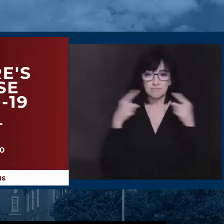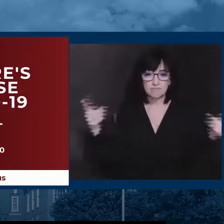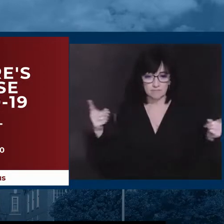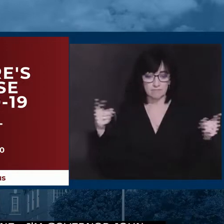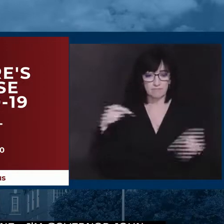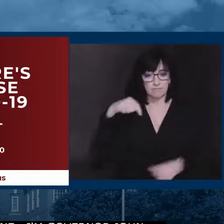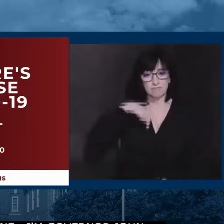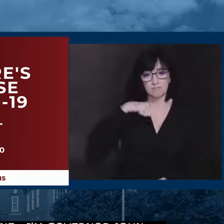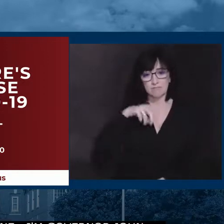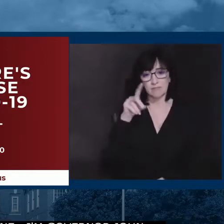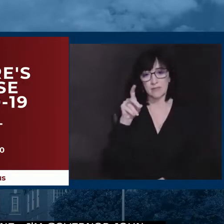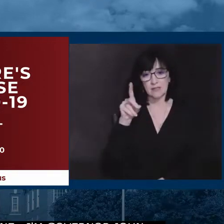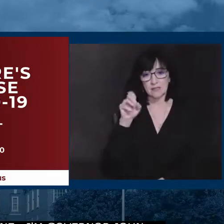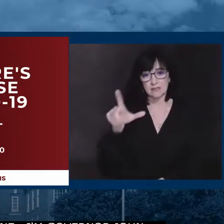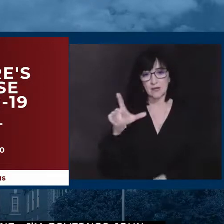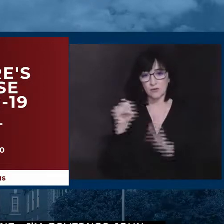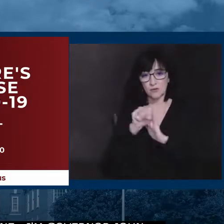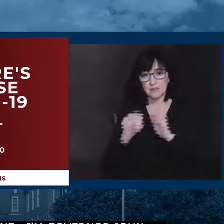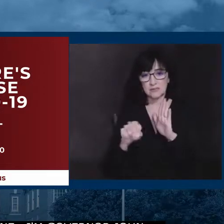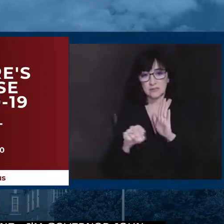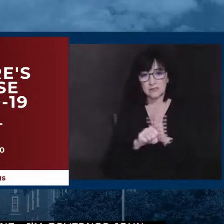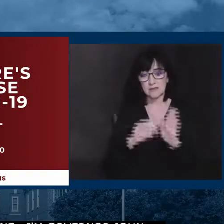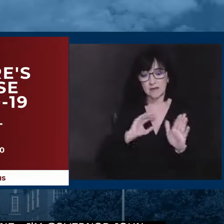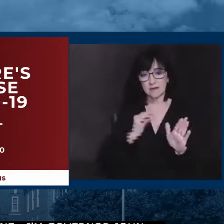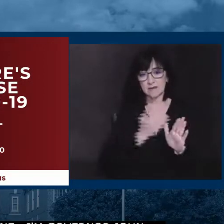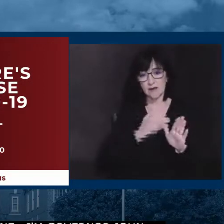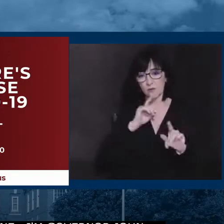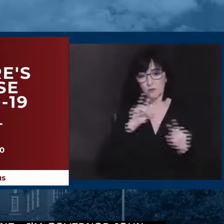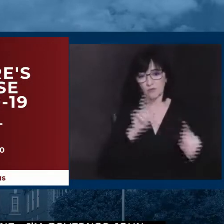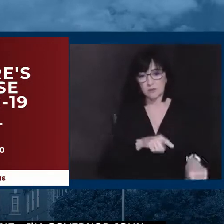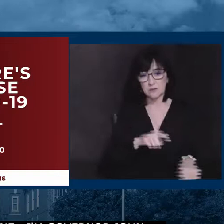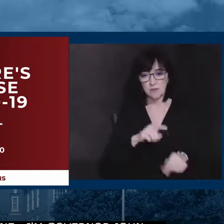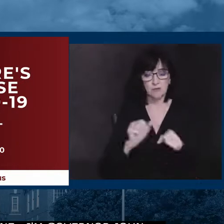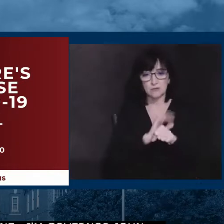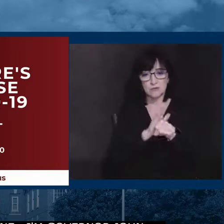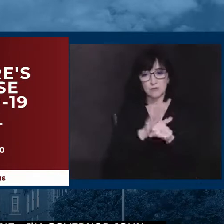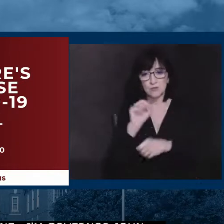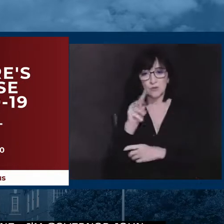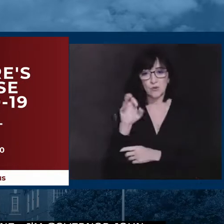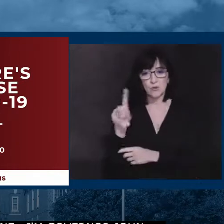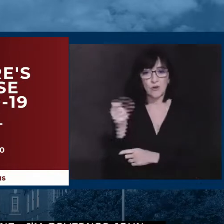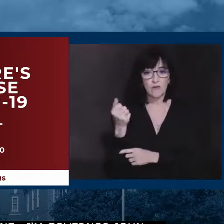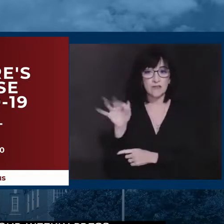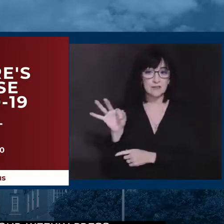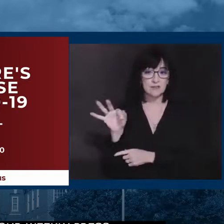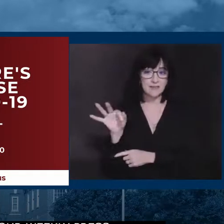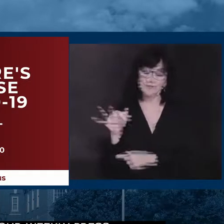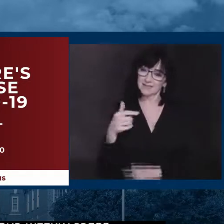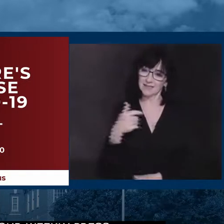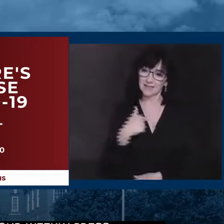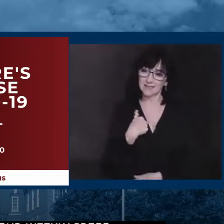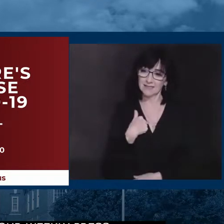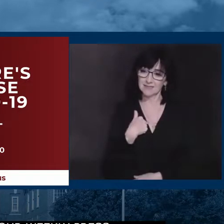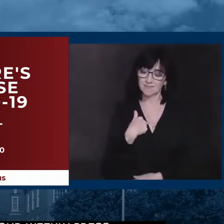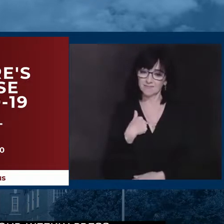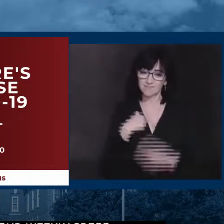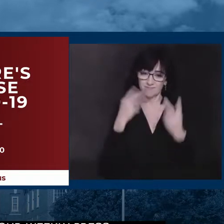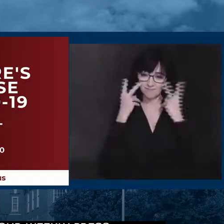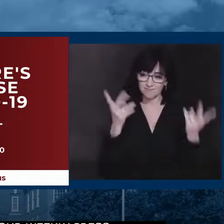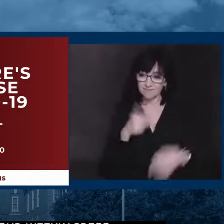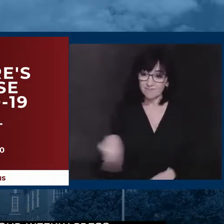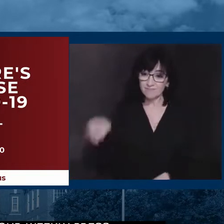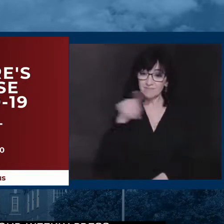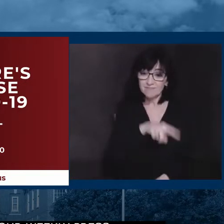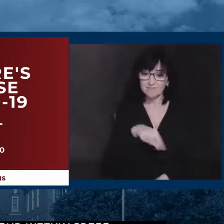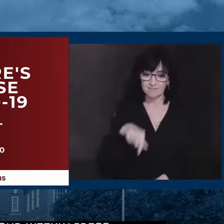to COVID-19. I'm joined once again. We're coming to you again live in Zoom, and we appreciate